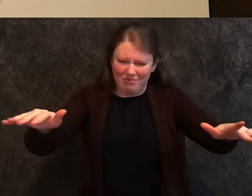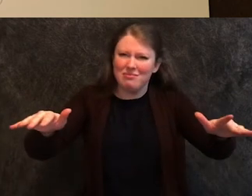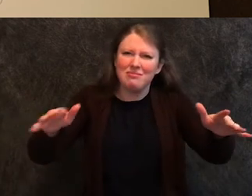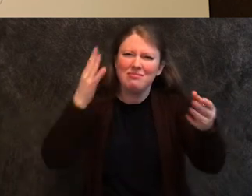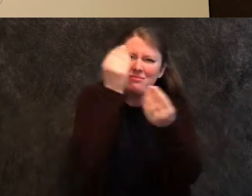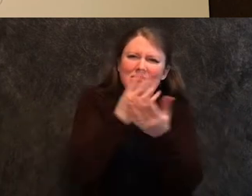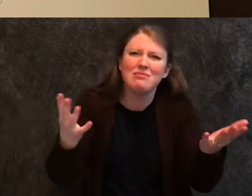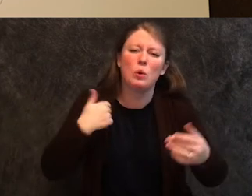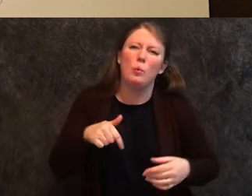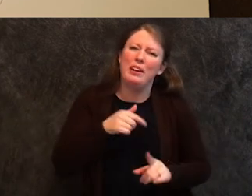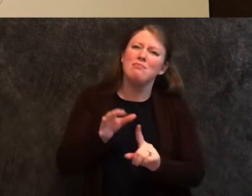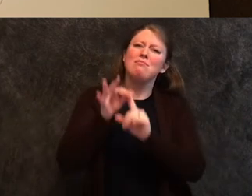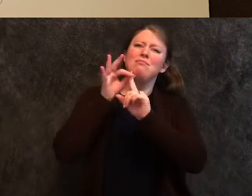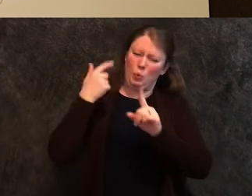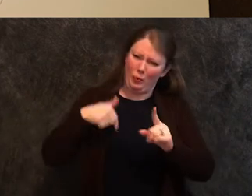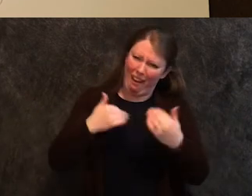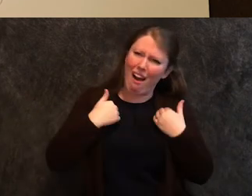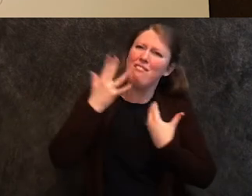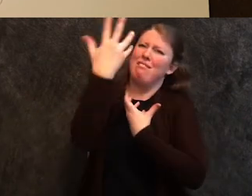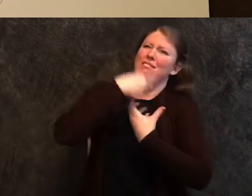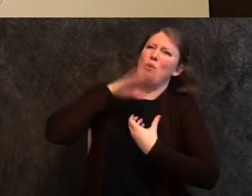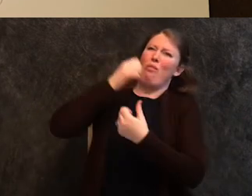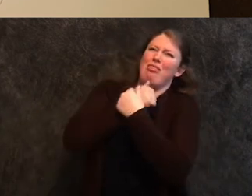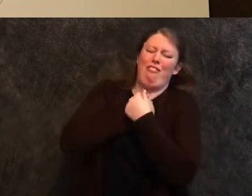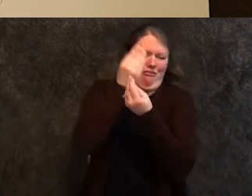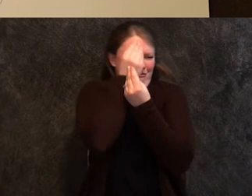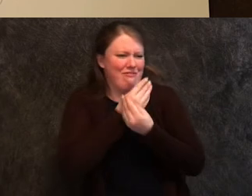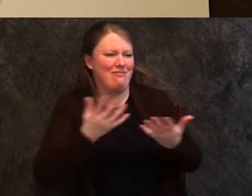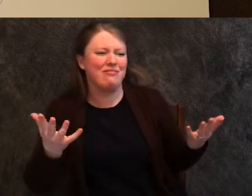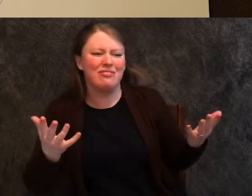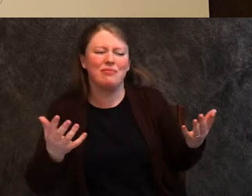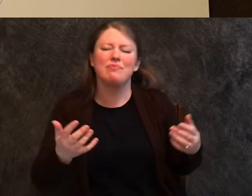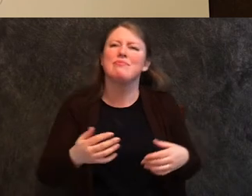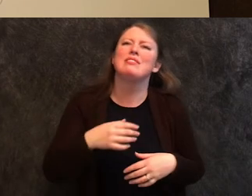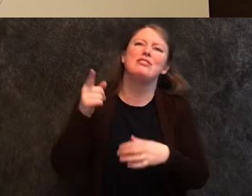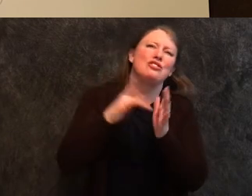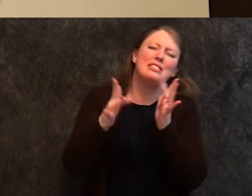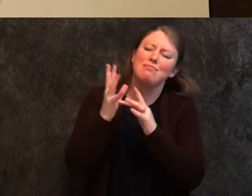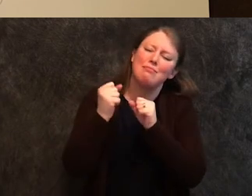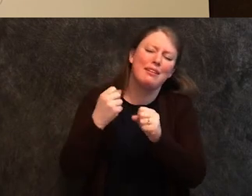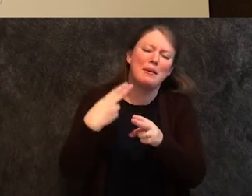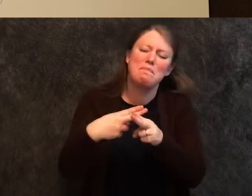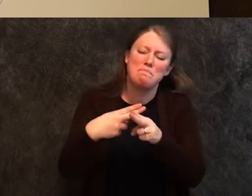and share your love to this lost generation. In Jesus' mighty name,